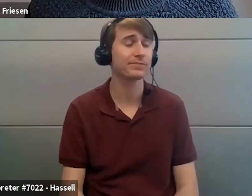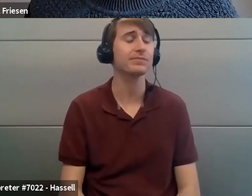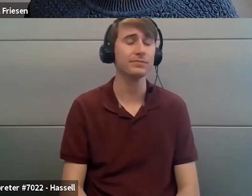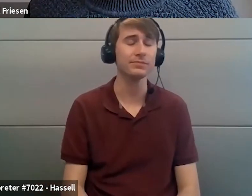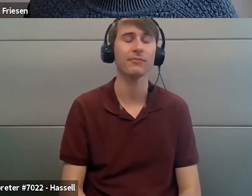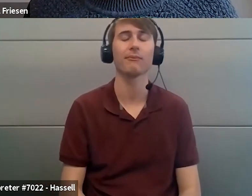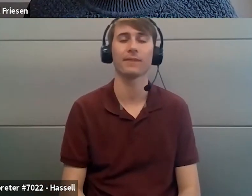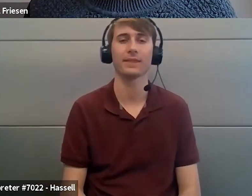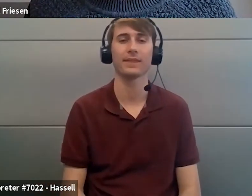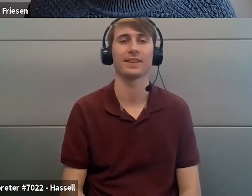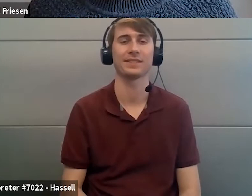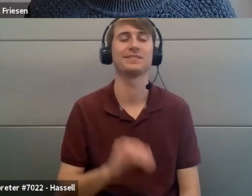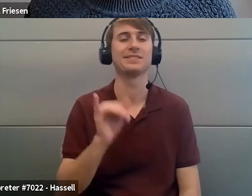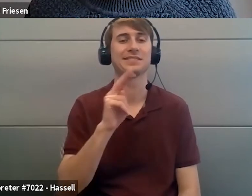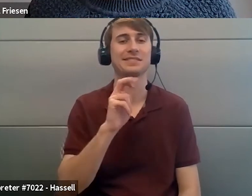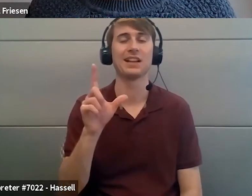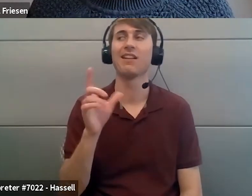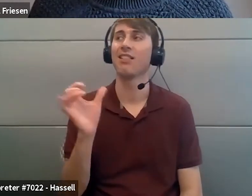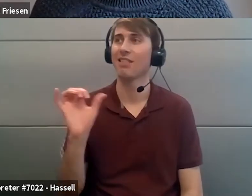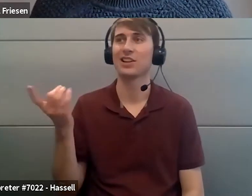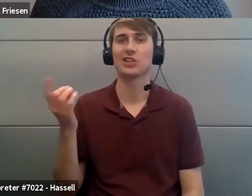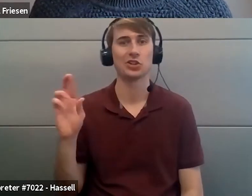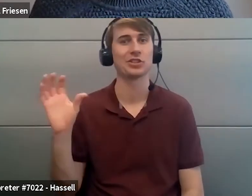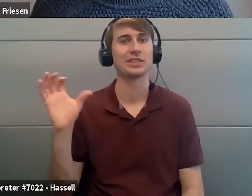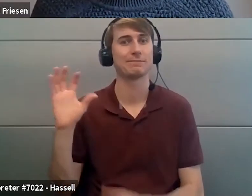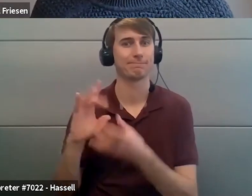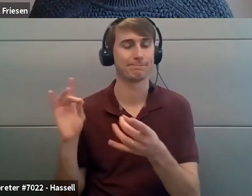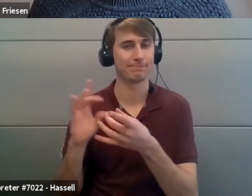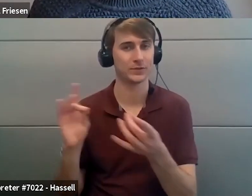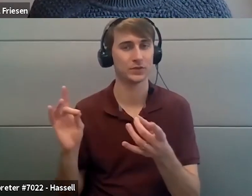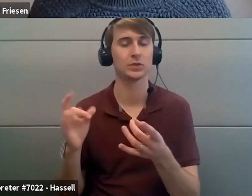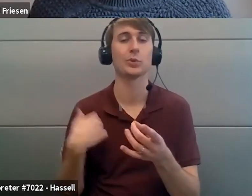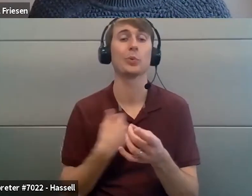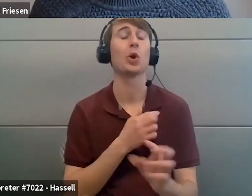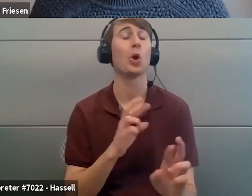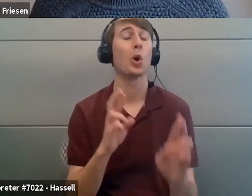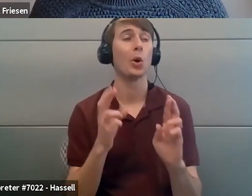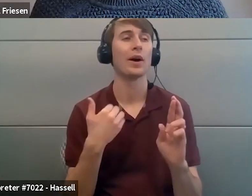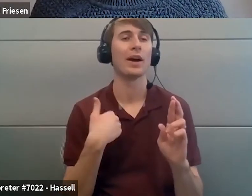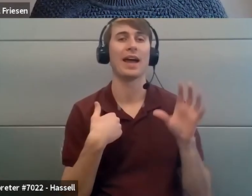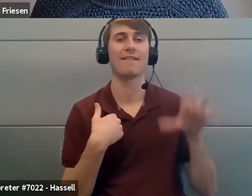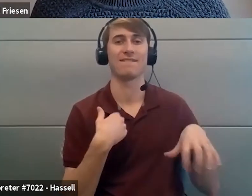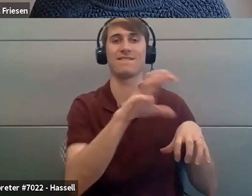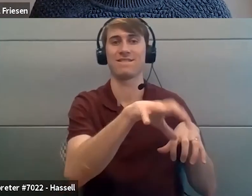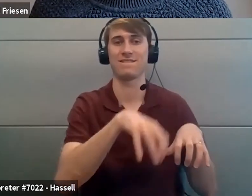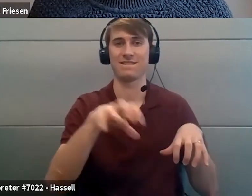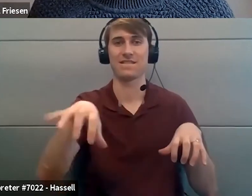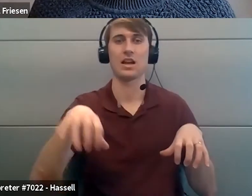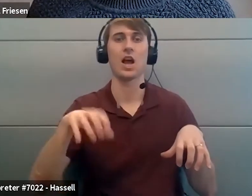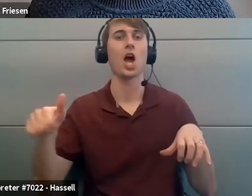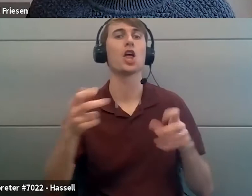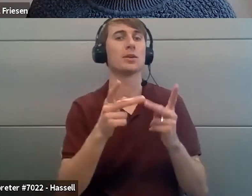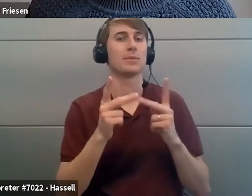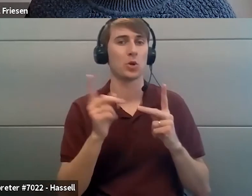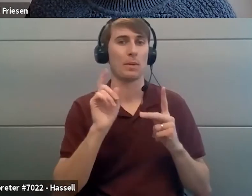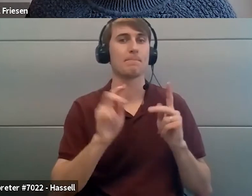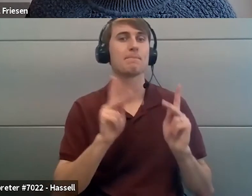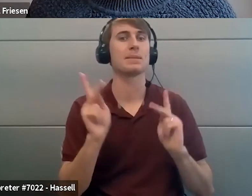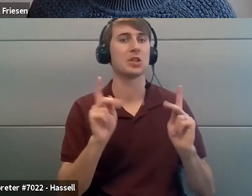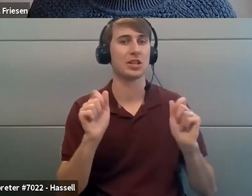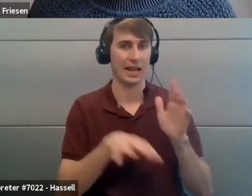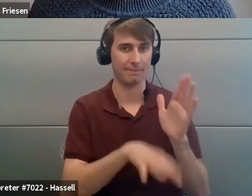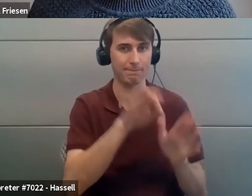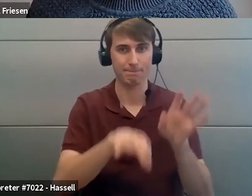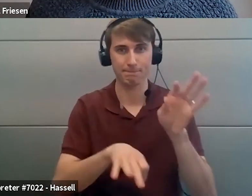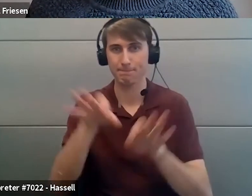And like Dr. C was saying as well, we're hoping to have additional community sites where people may be able to pick up those test kits. That's still in the works